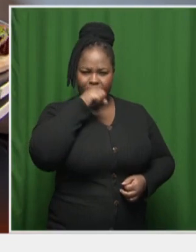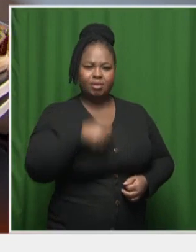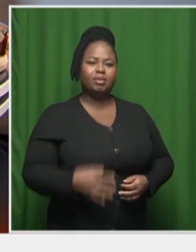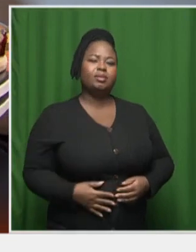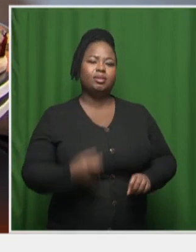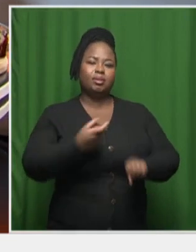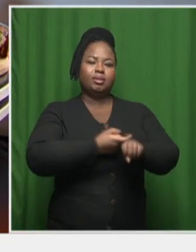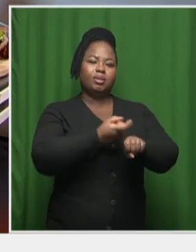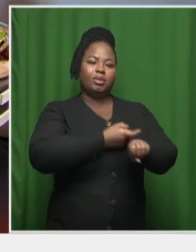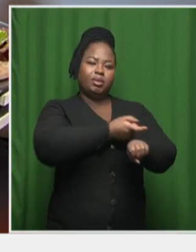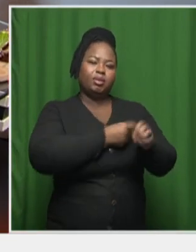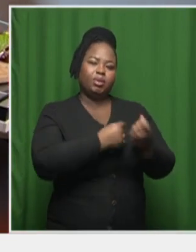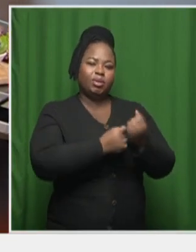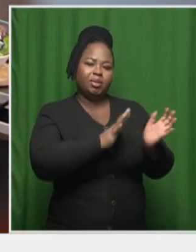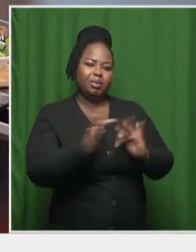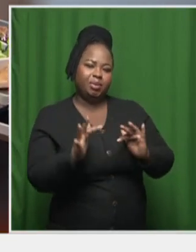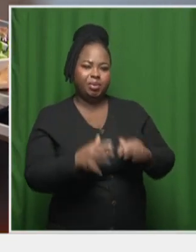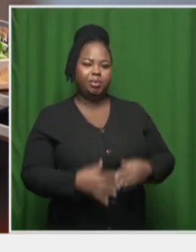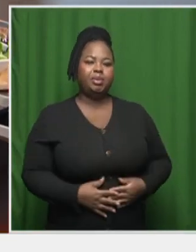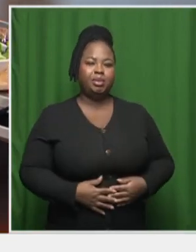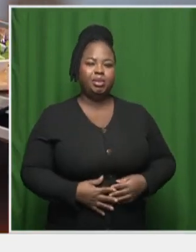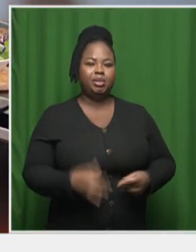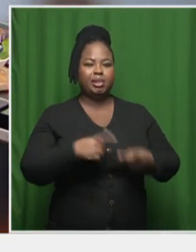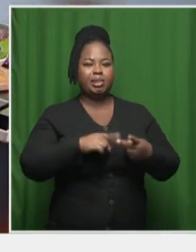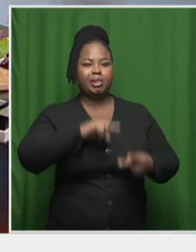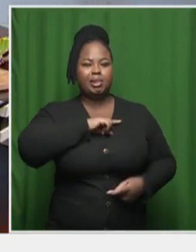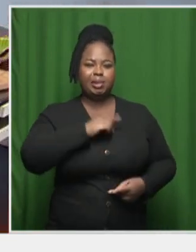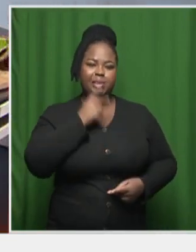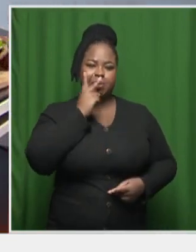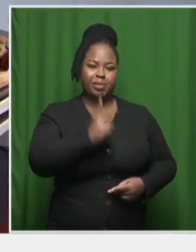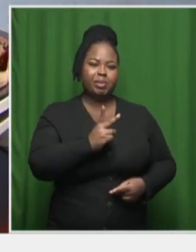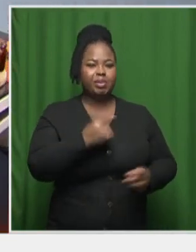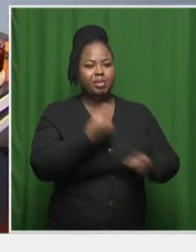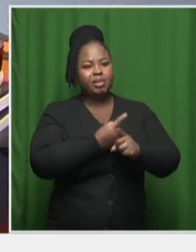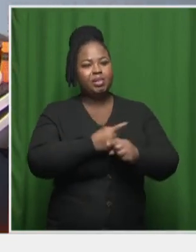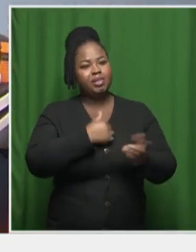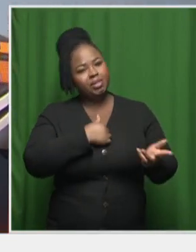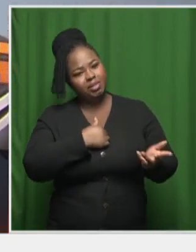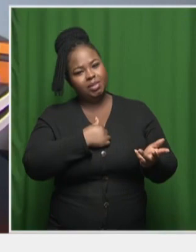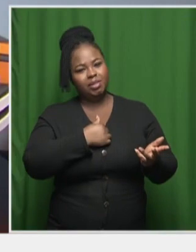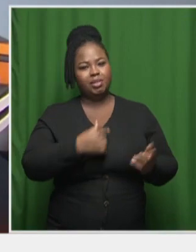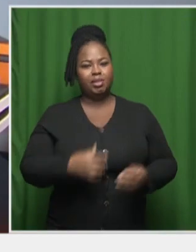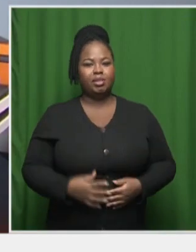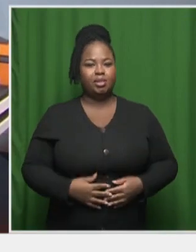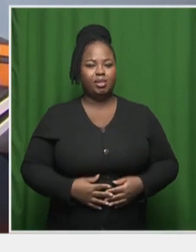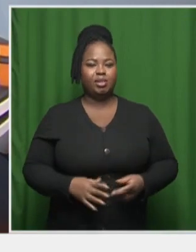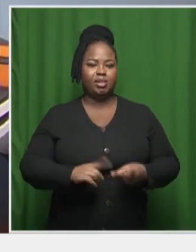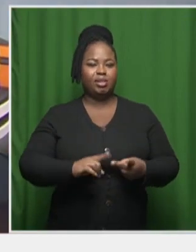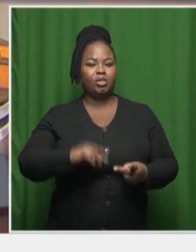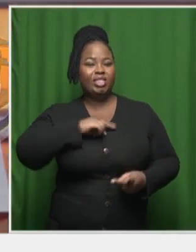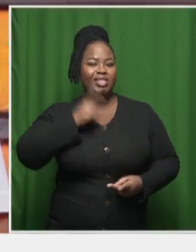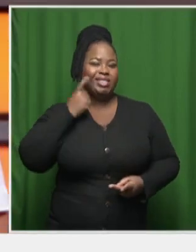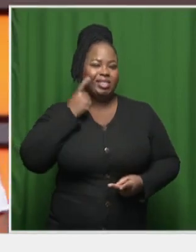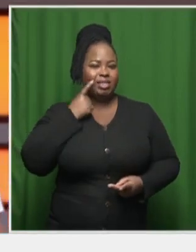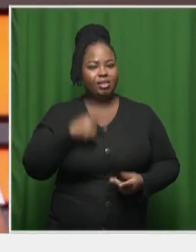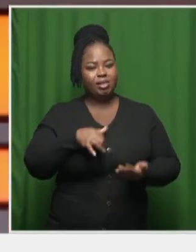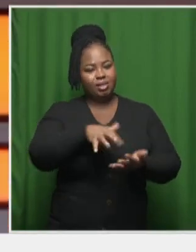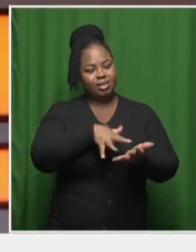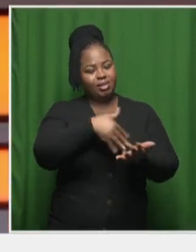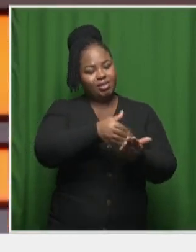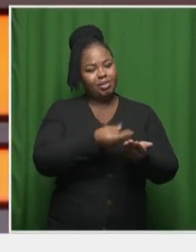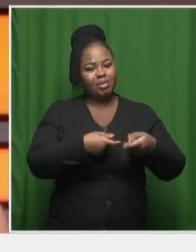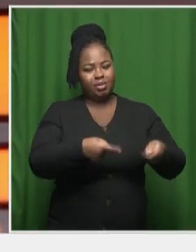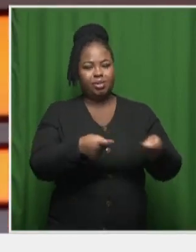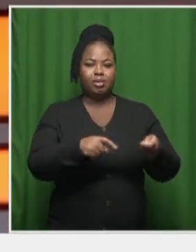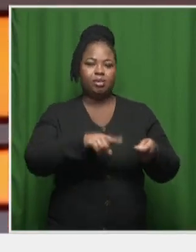shredded pork? So you get usually from a shoulder or the pork butt, where you can slow cook it again, as we